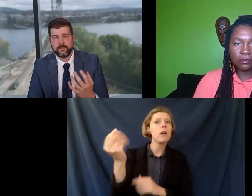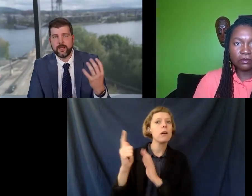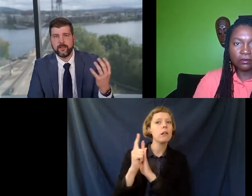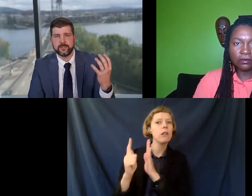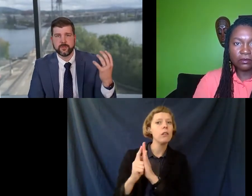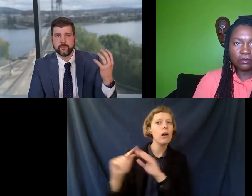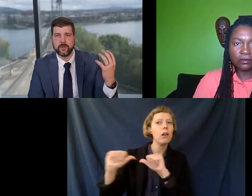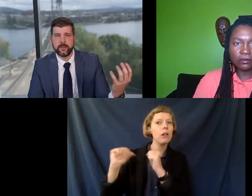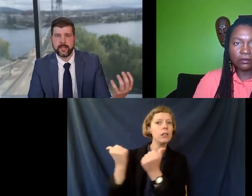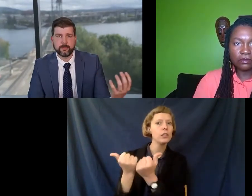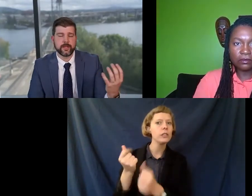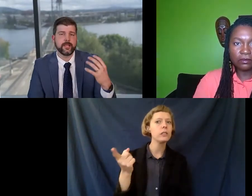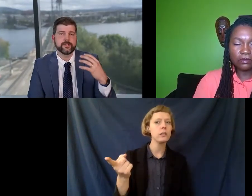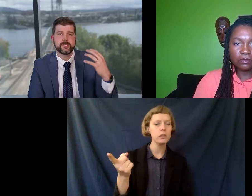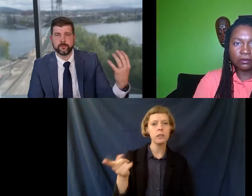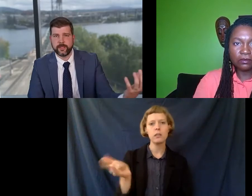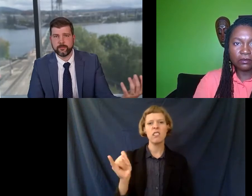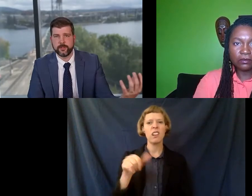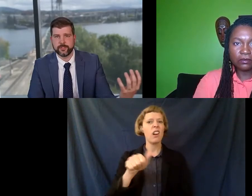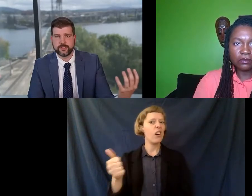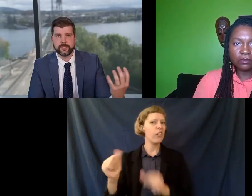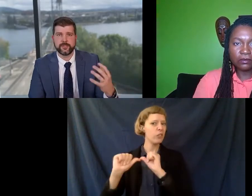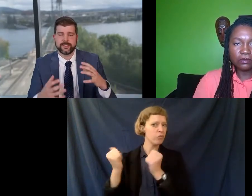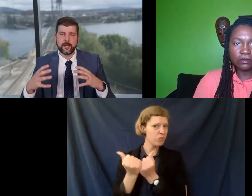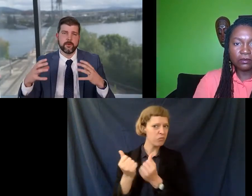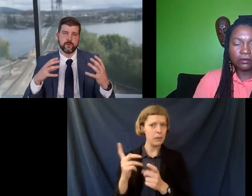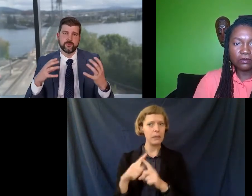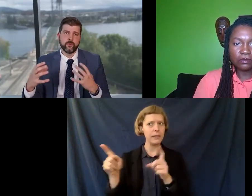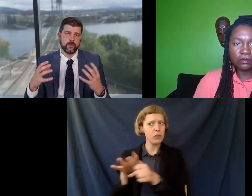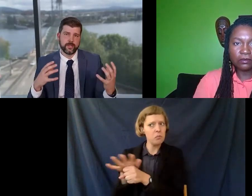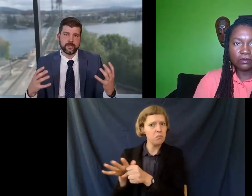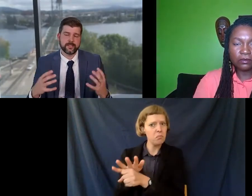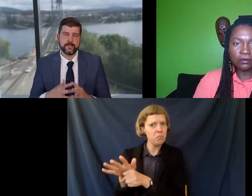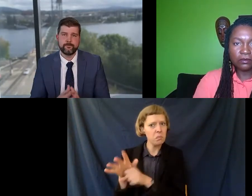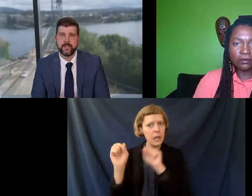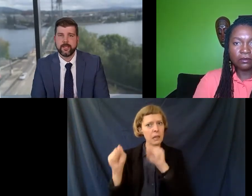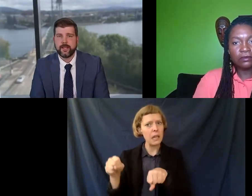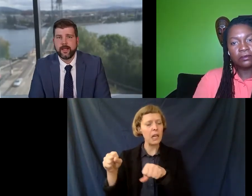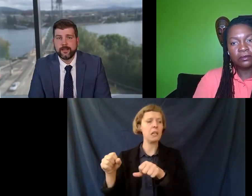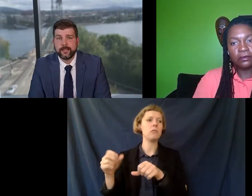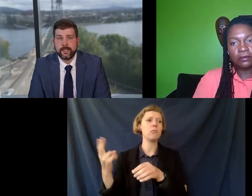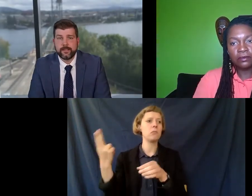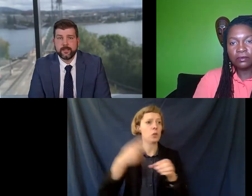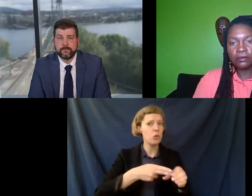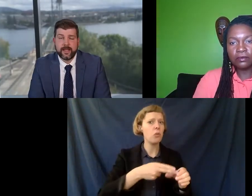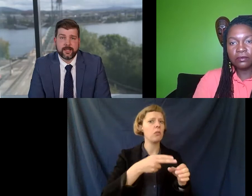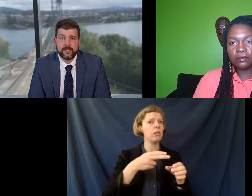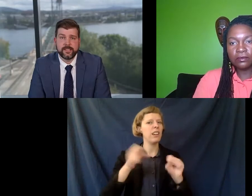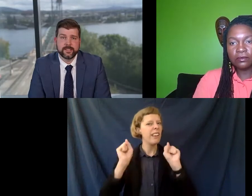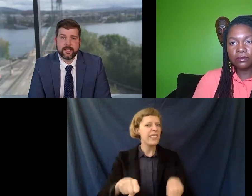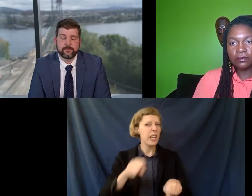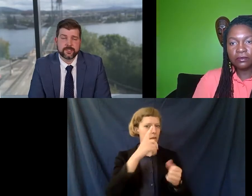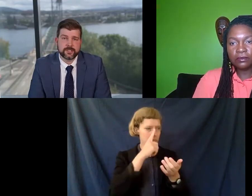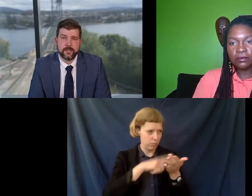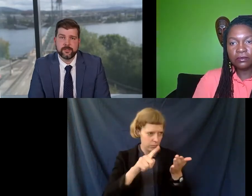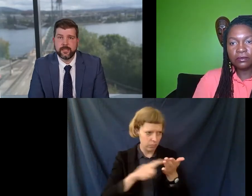investigation. So a neighboring agency from a neighboring jurisdiction, that's how most of Oregon does it. In my colleague